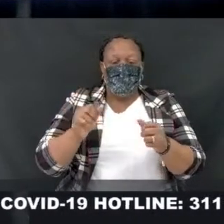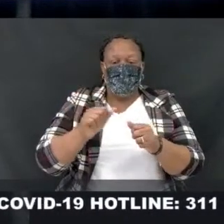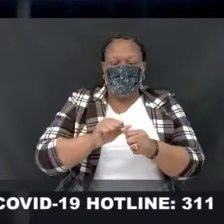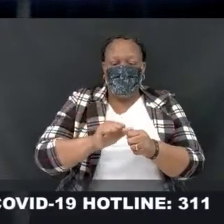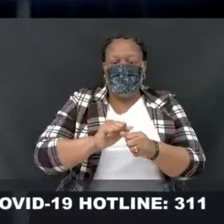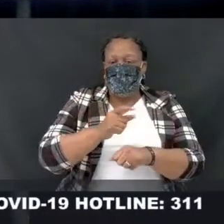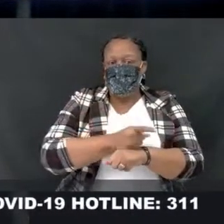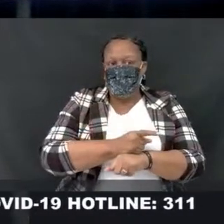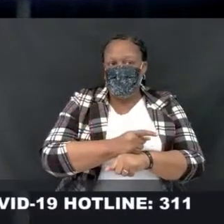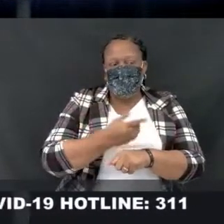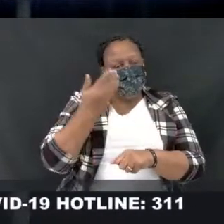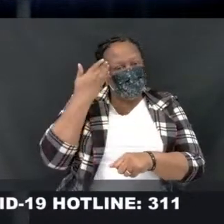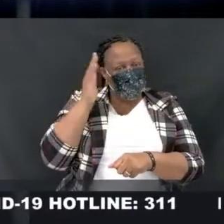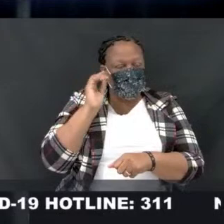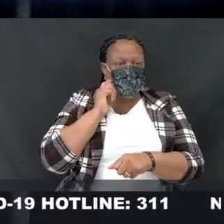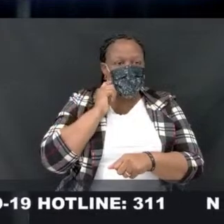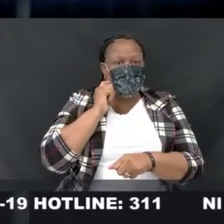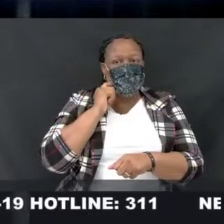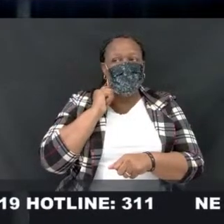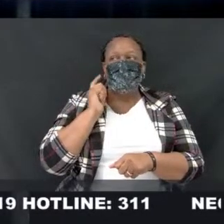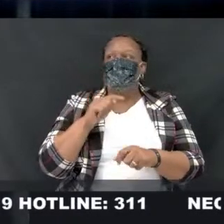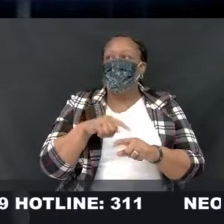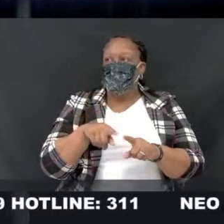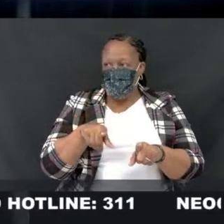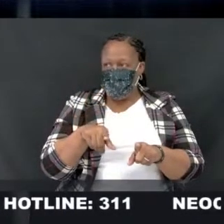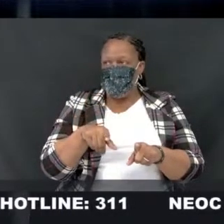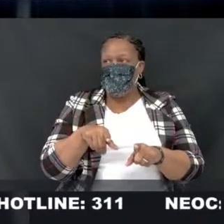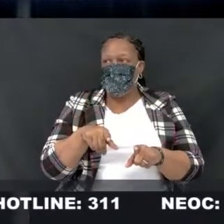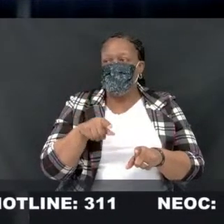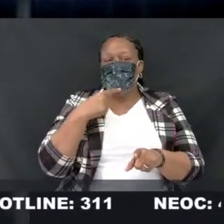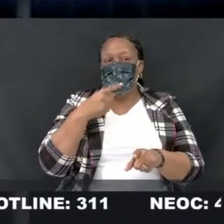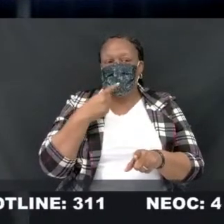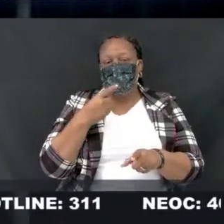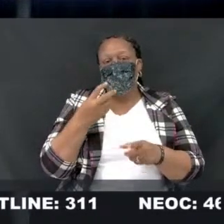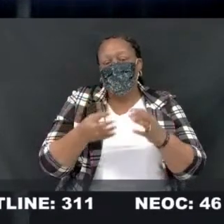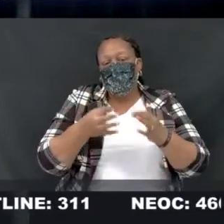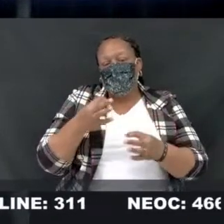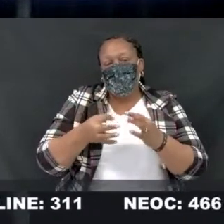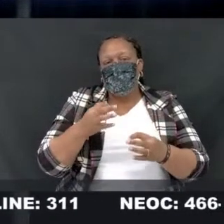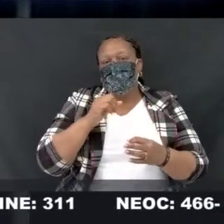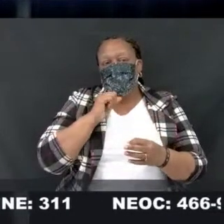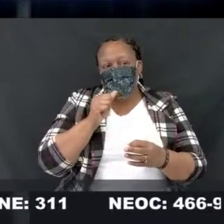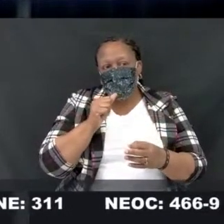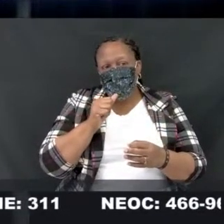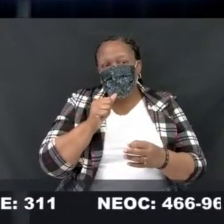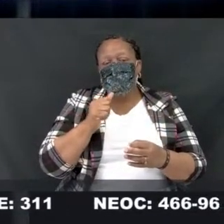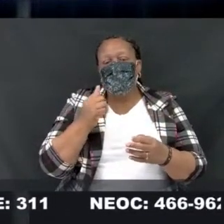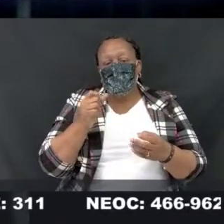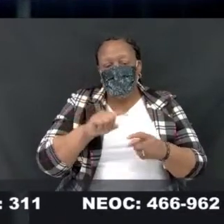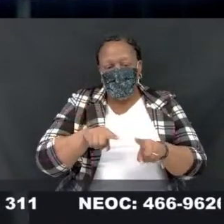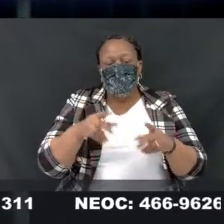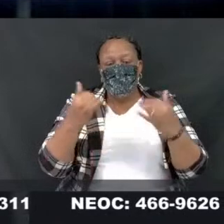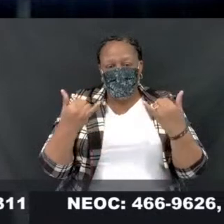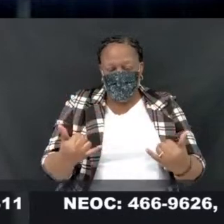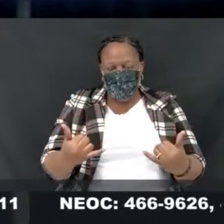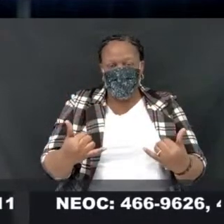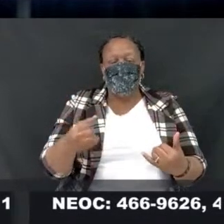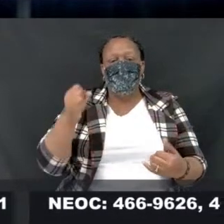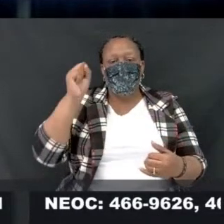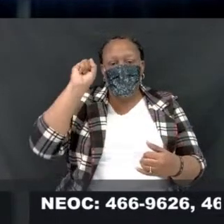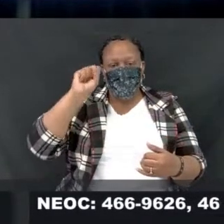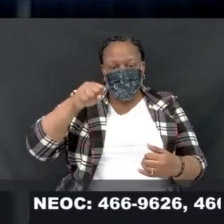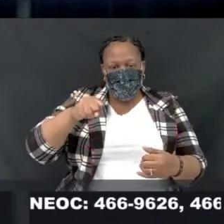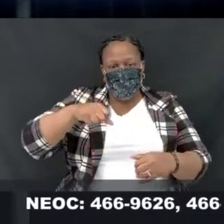disseminating this information, we will announce it. But for now, yes, we will continue to